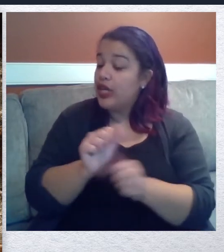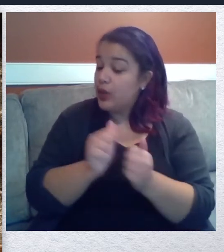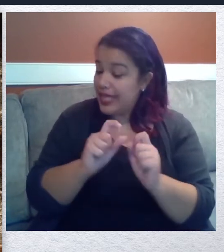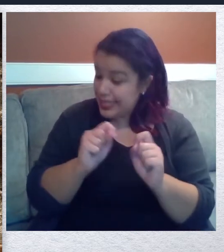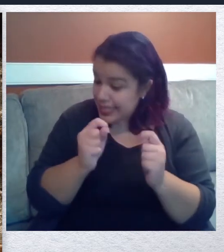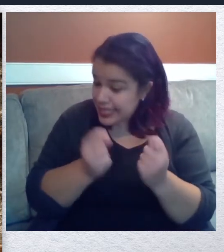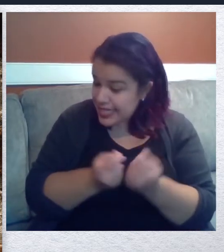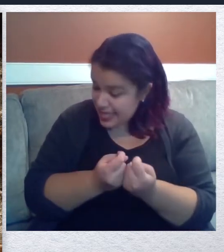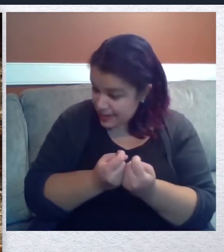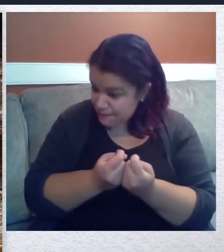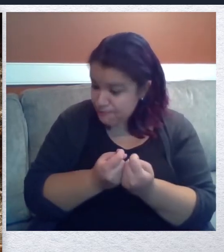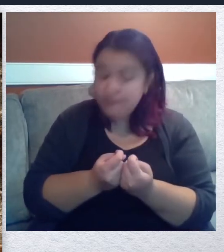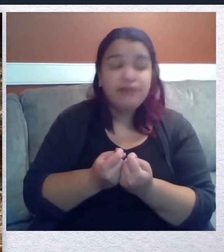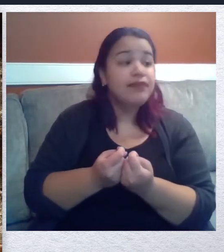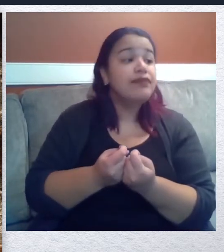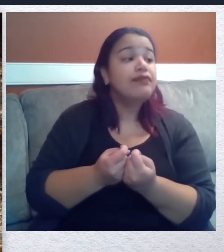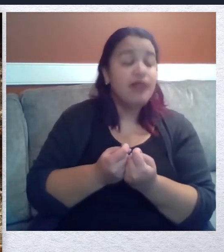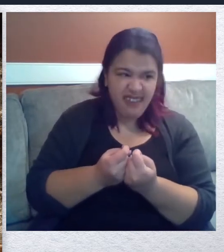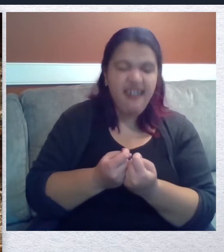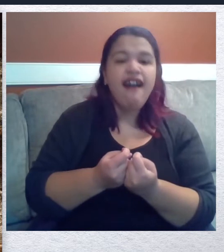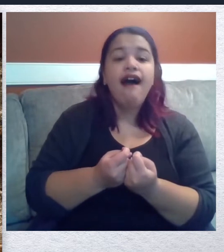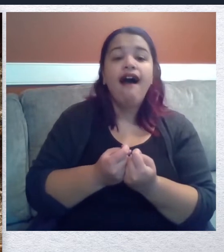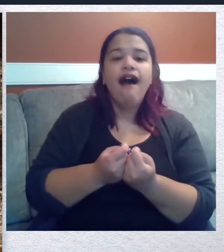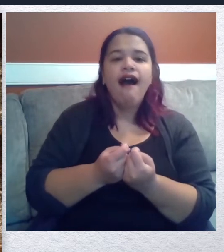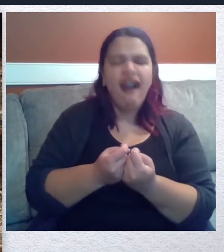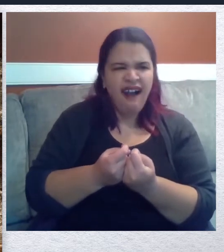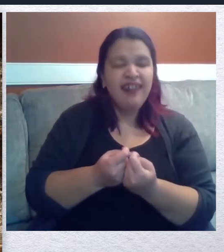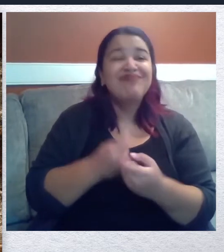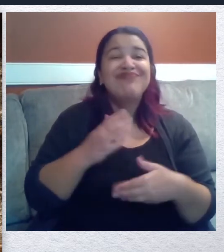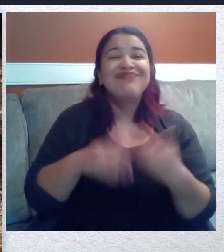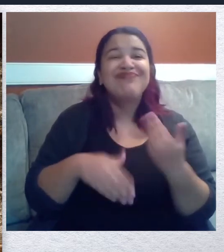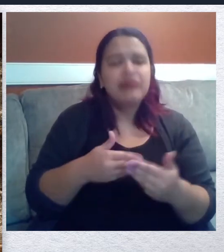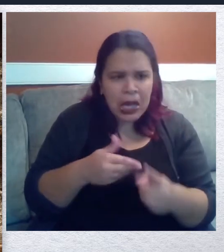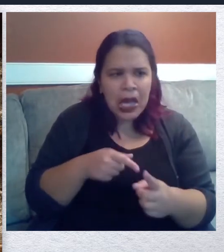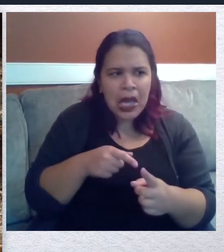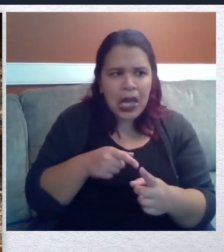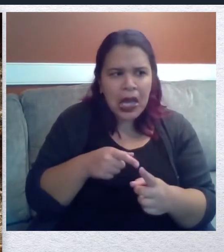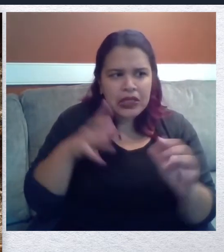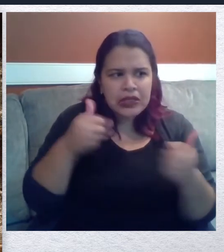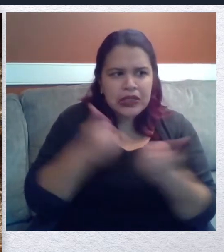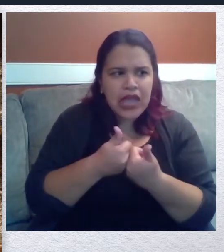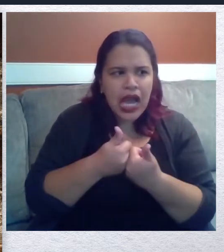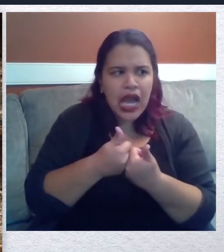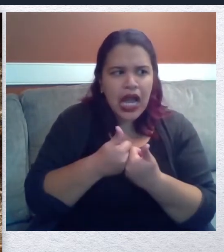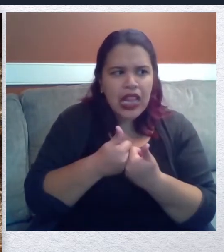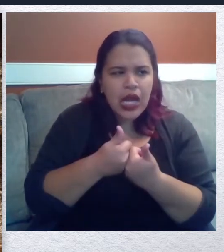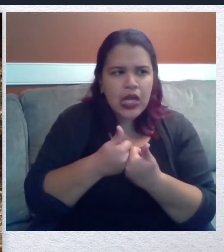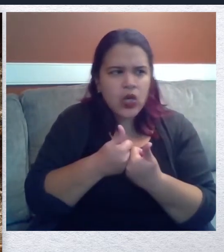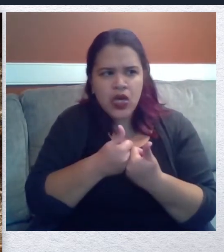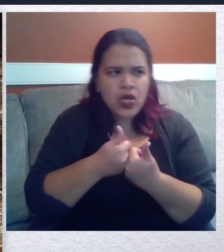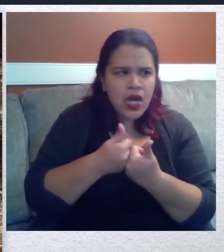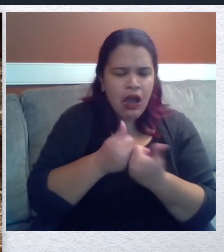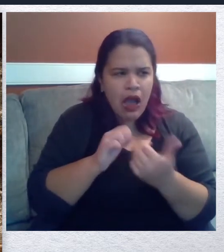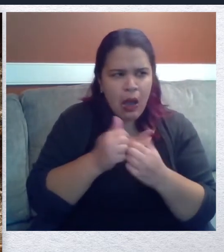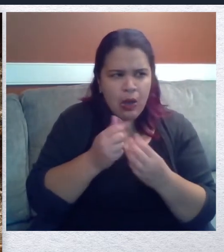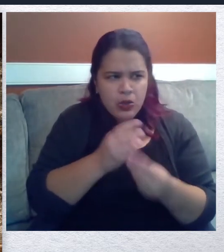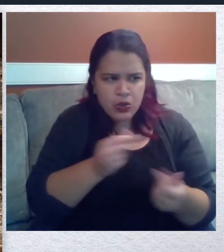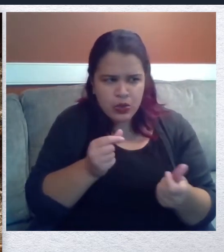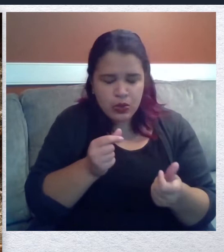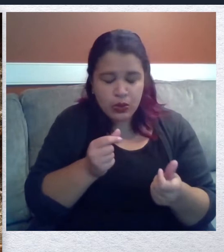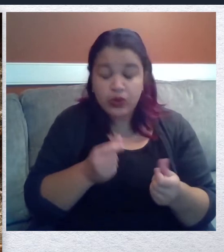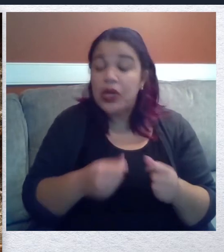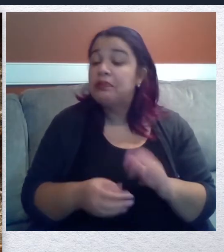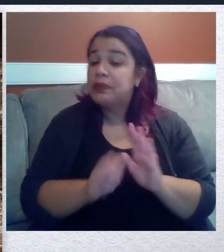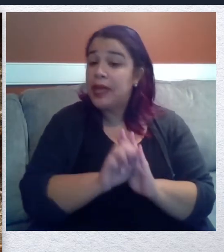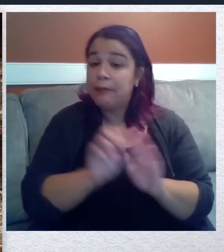and encountered a challenge." Now, for the situation, the candidate might answer, "For one of my